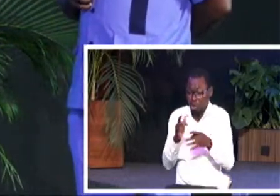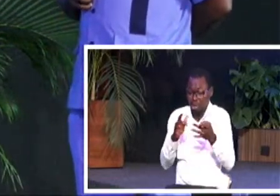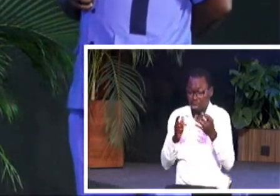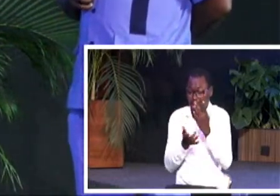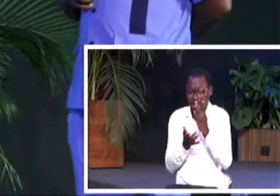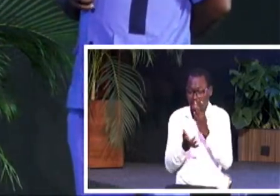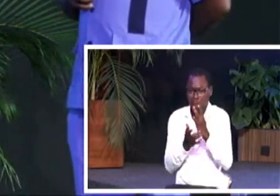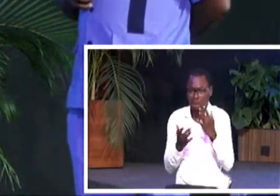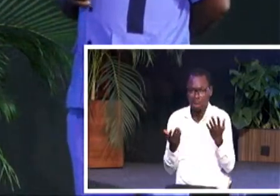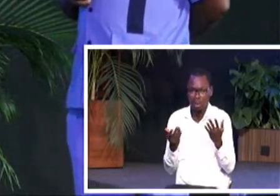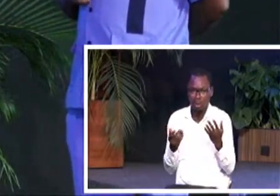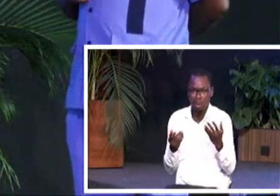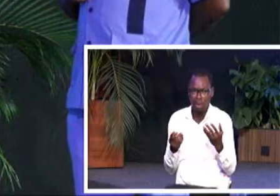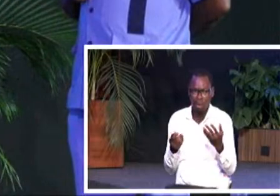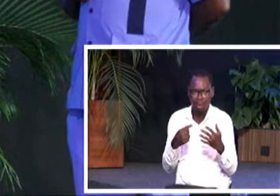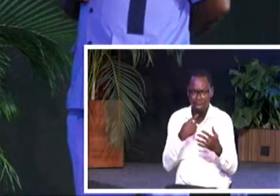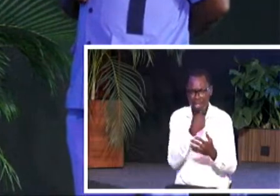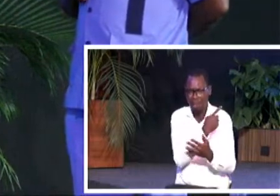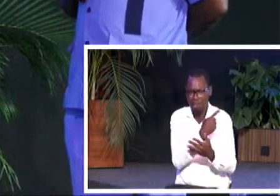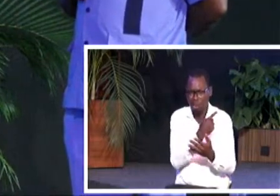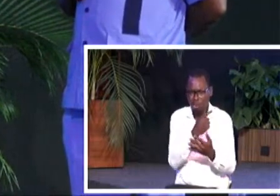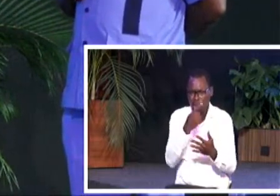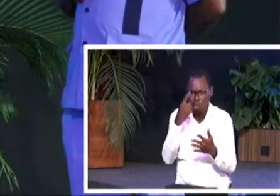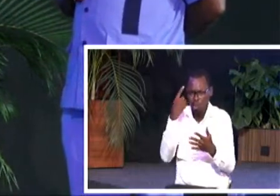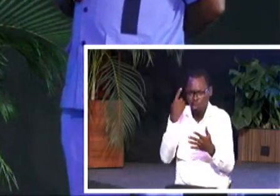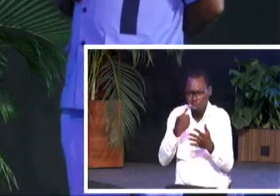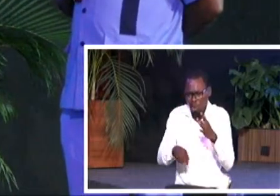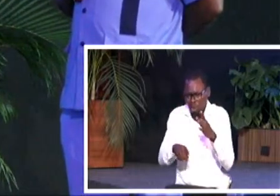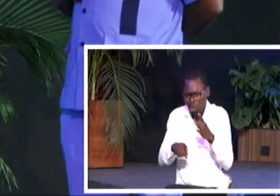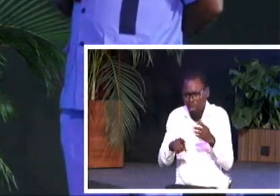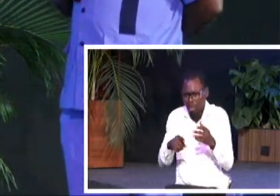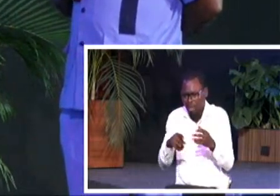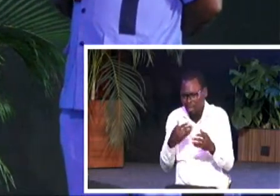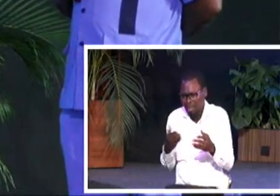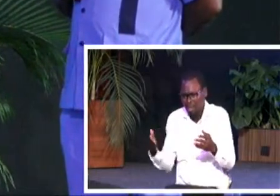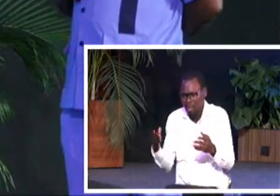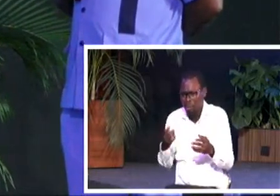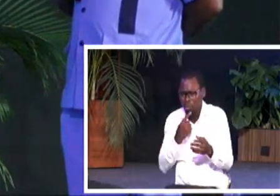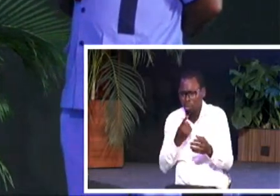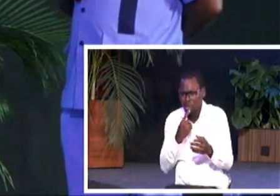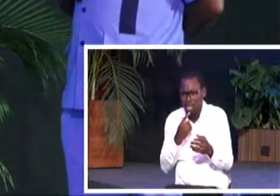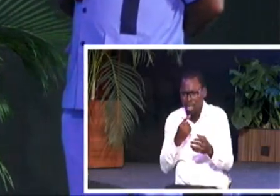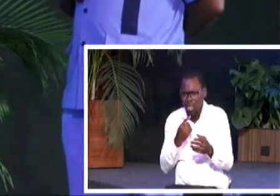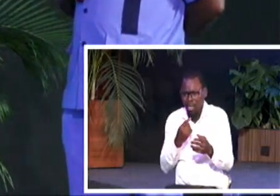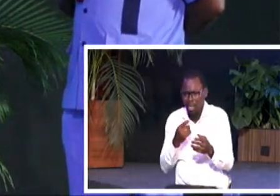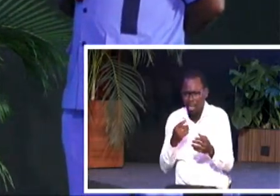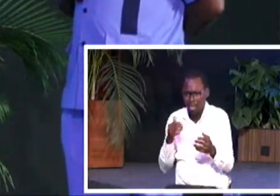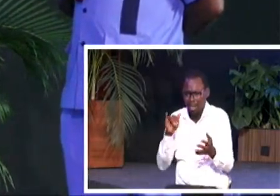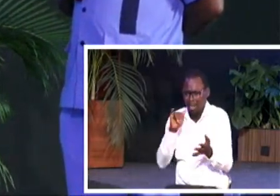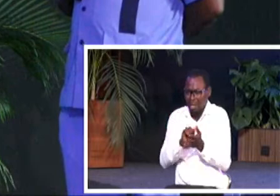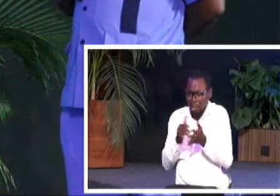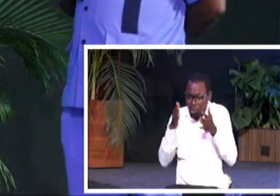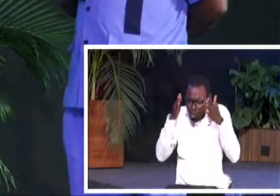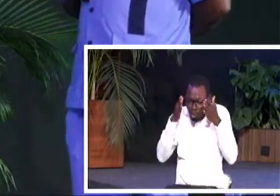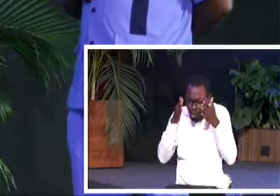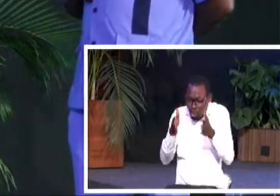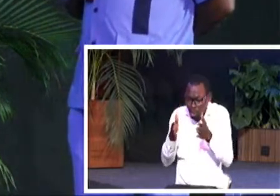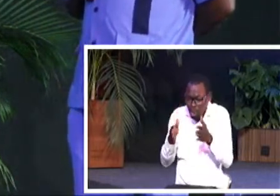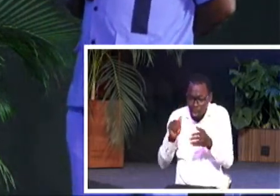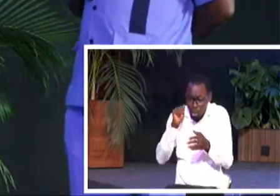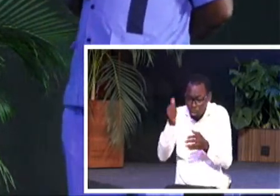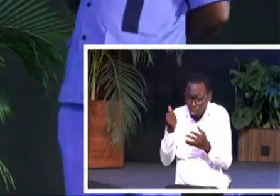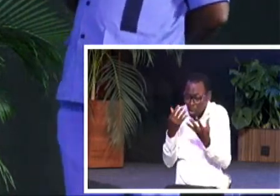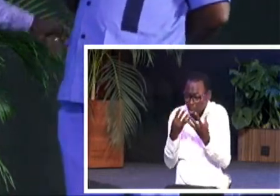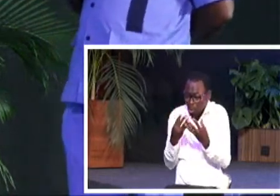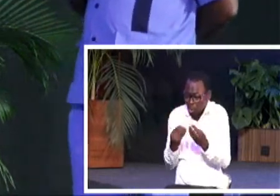start this conversation, tell me which of the things she said caught your attention so much because you were like, this one, technology can solve it